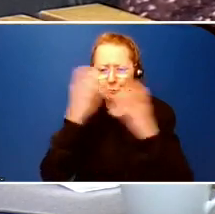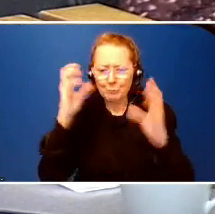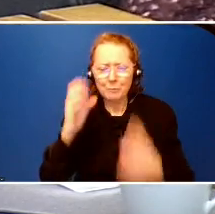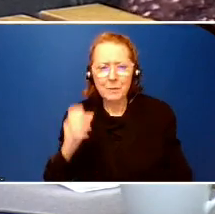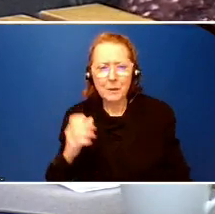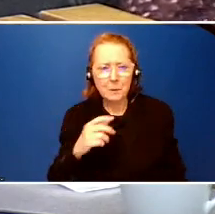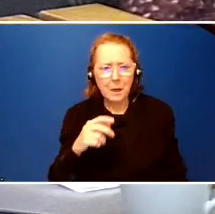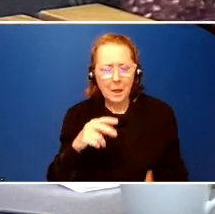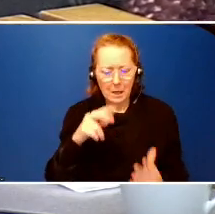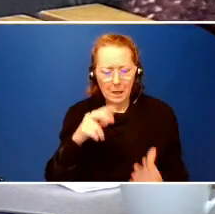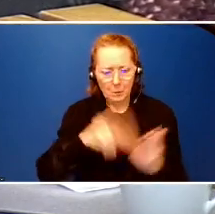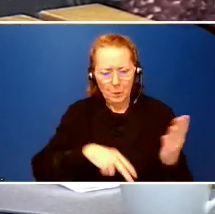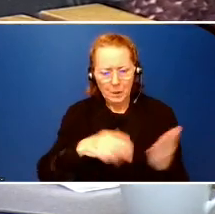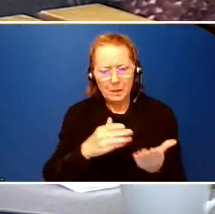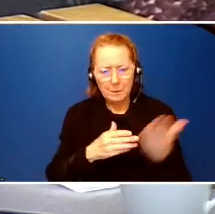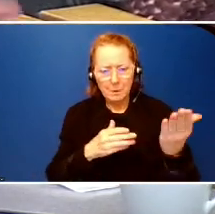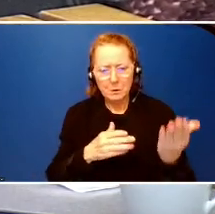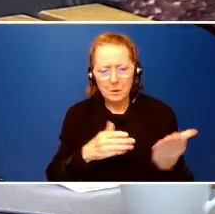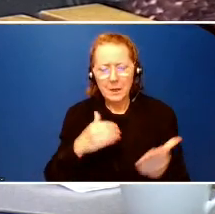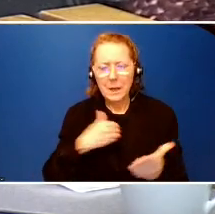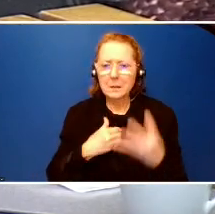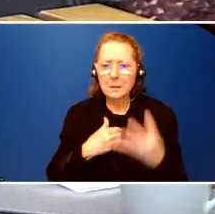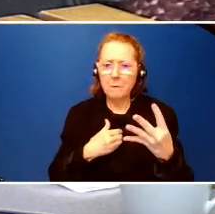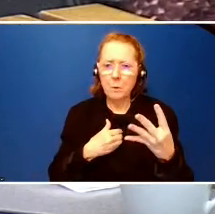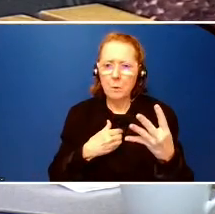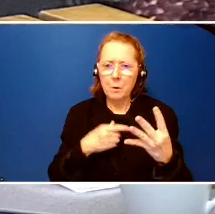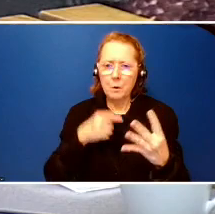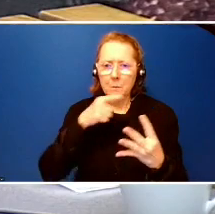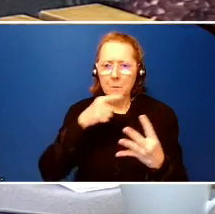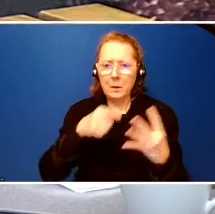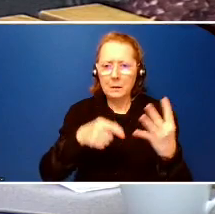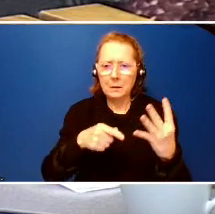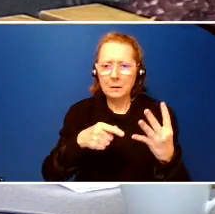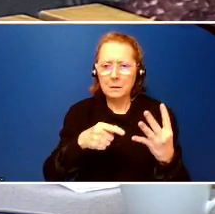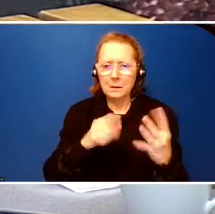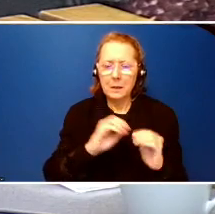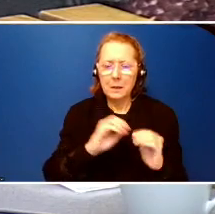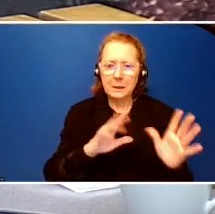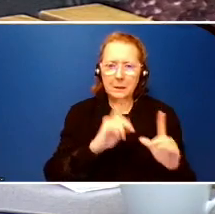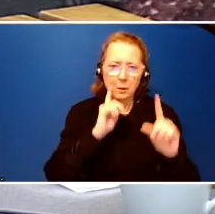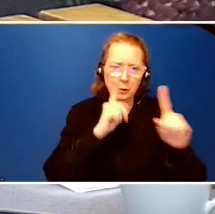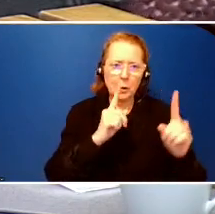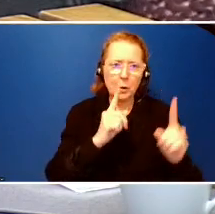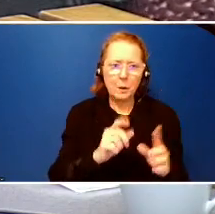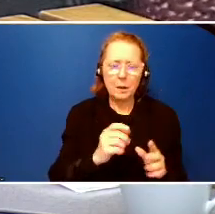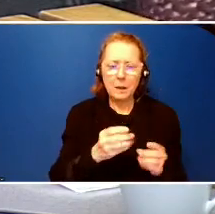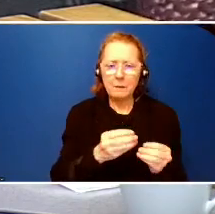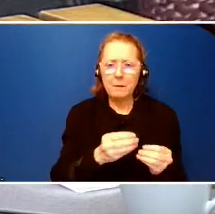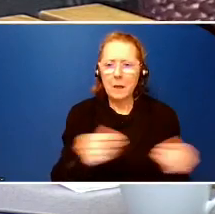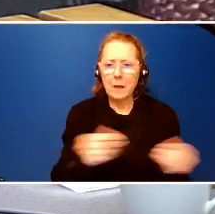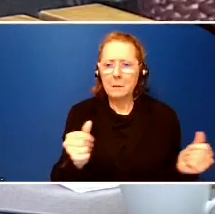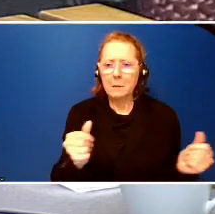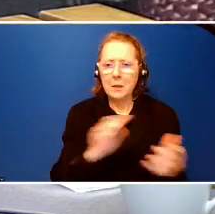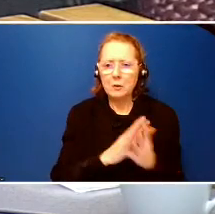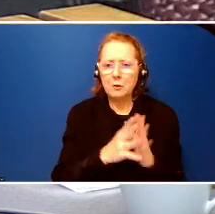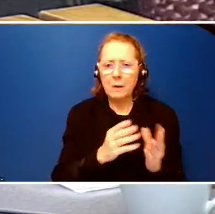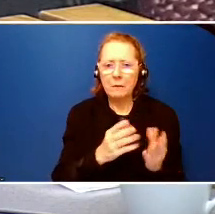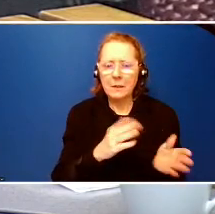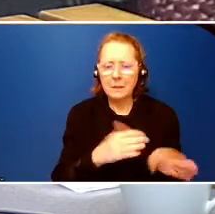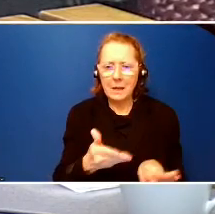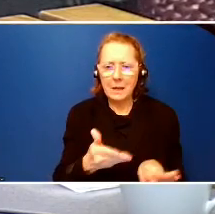motion itself, it has four bullet points. Set a clear goal of eliminating traffic deaths, commit to Vision Zero,